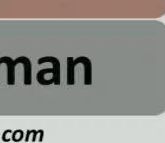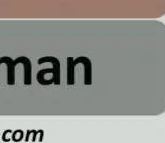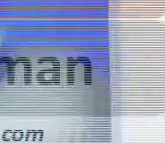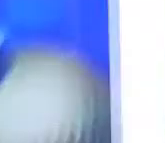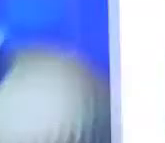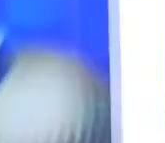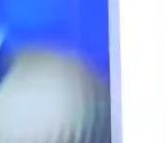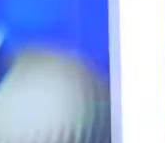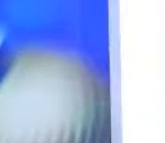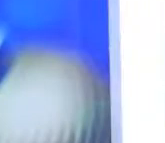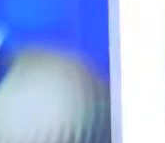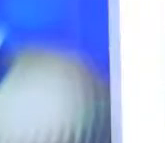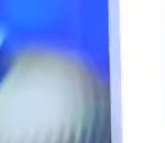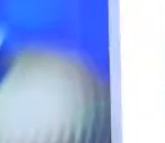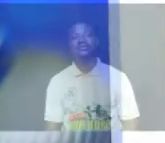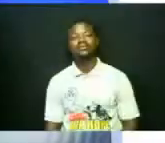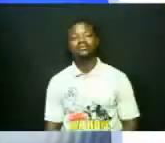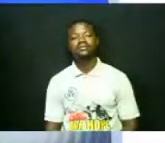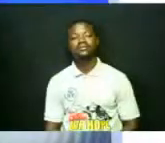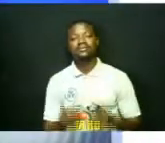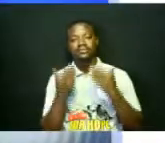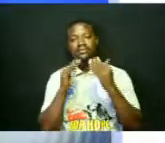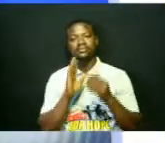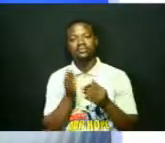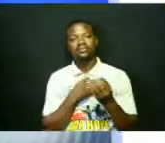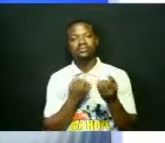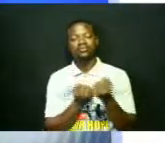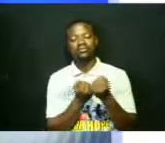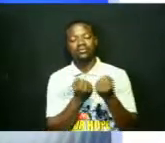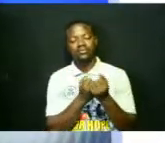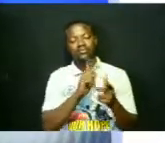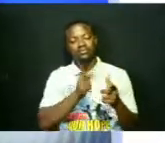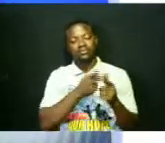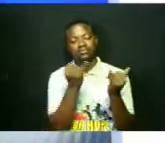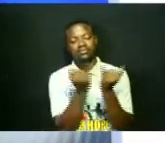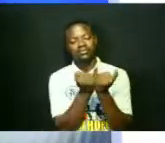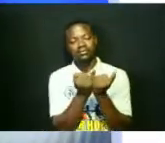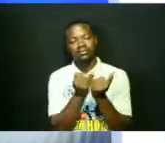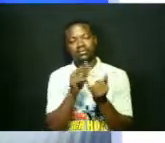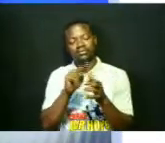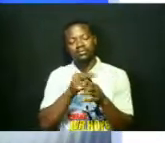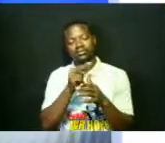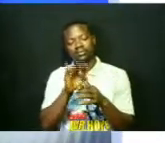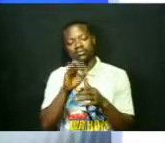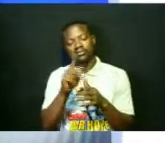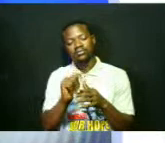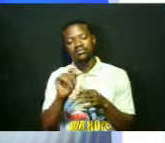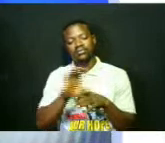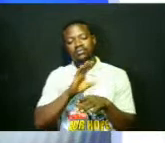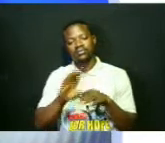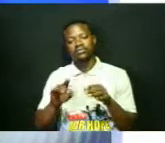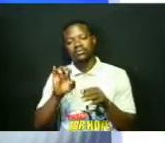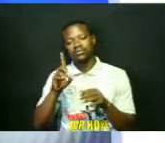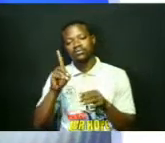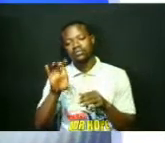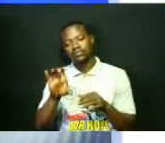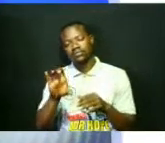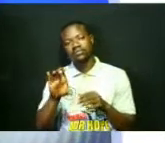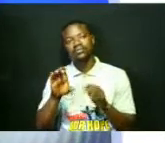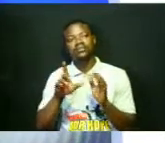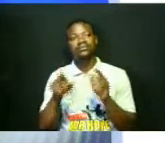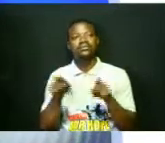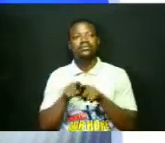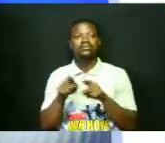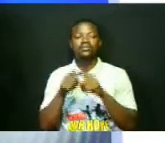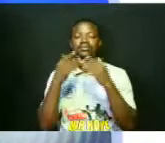to our sponsors, Priority Insurance, Next Computers, Lufa Tablet and Syrup, and then EDC. We are